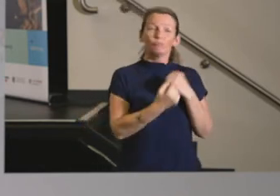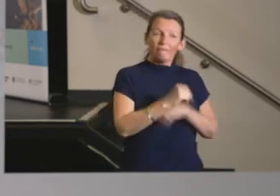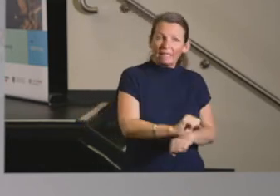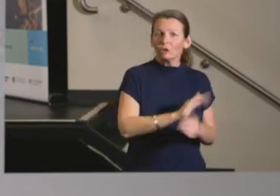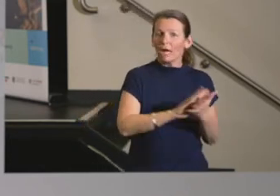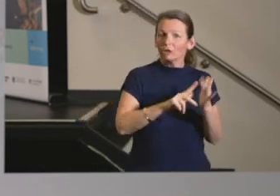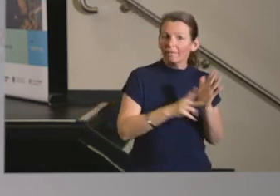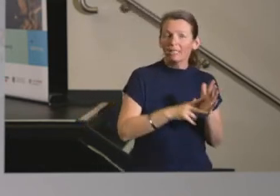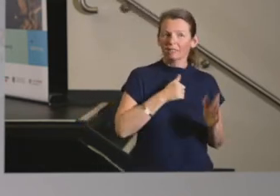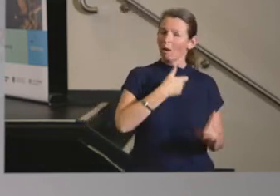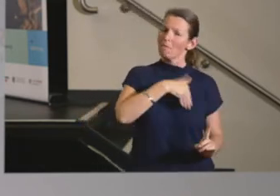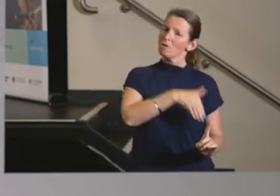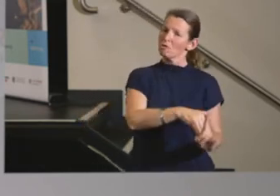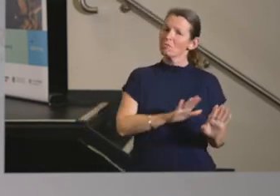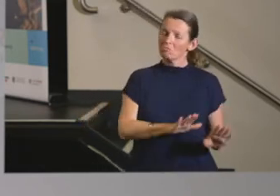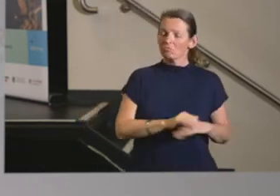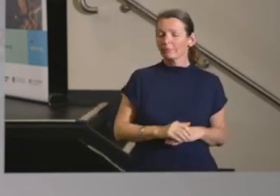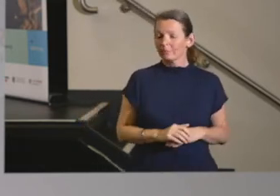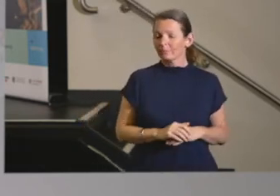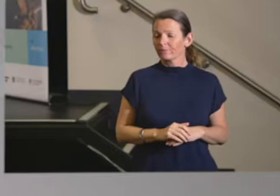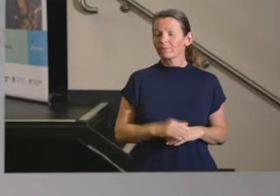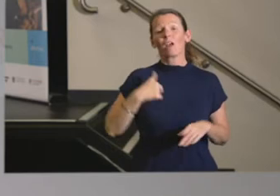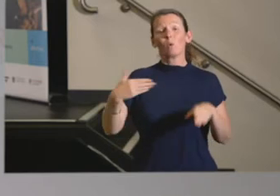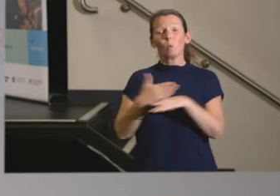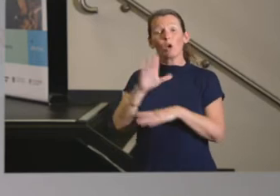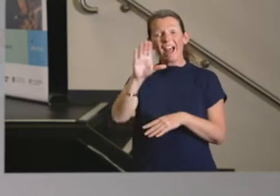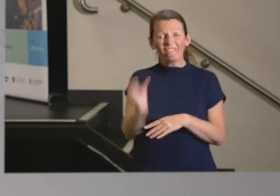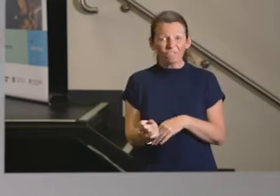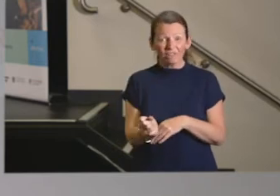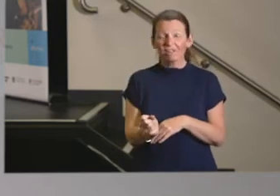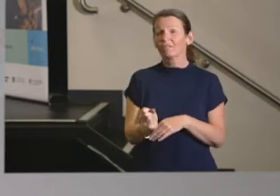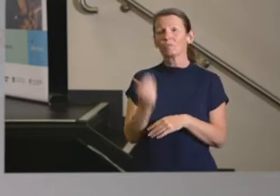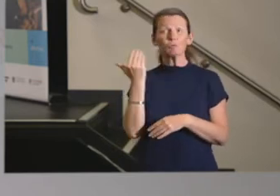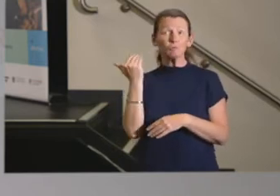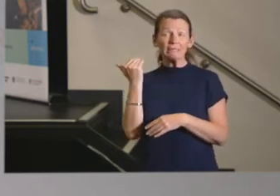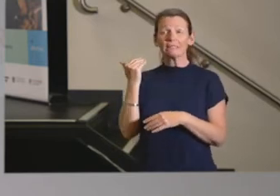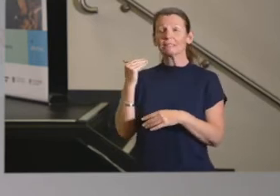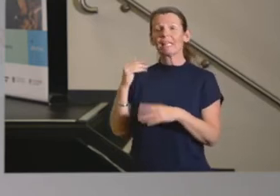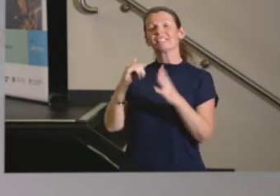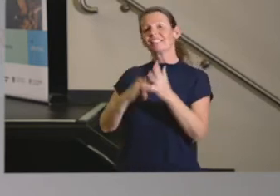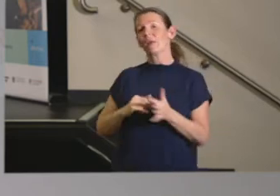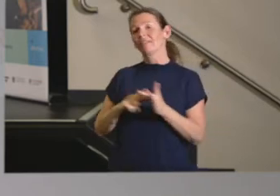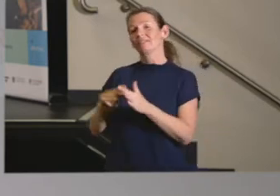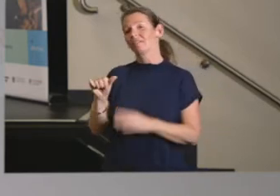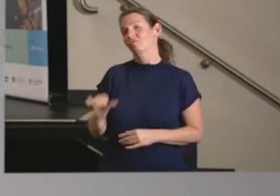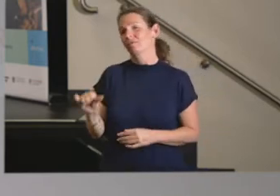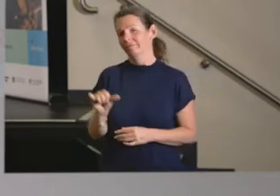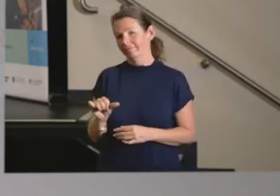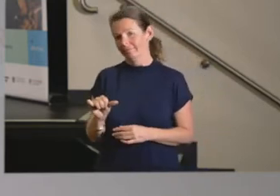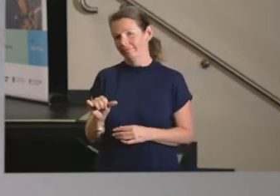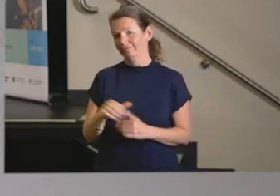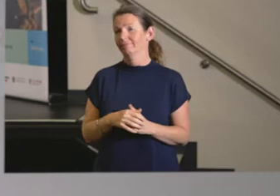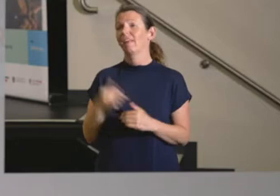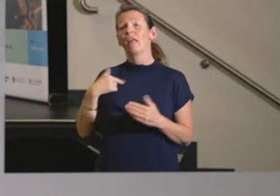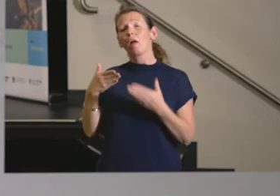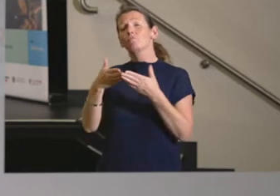background, working in sub-Saharan Africa primarily, and then a bit more recently in Southeast Asia. And then broadened